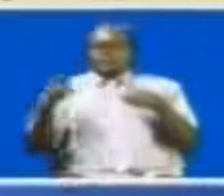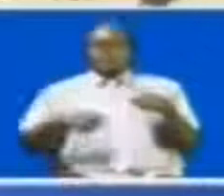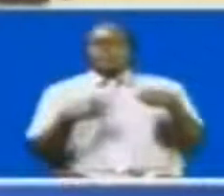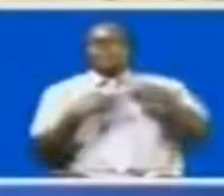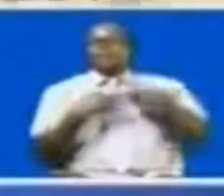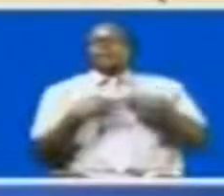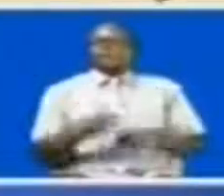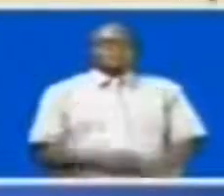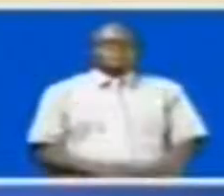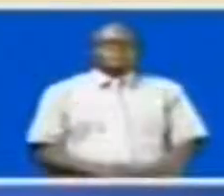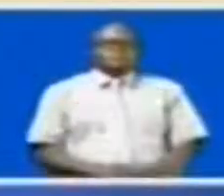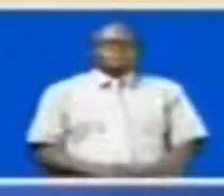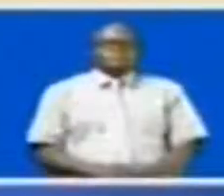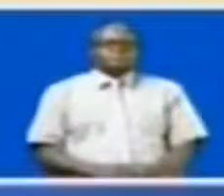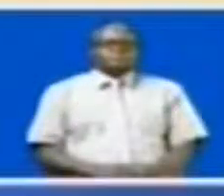August.